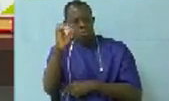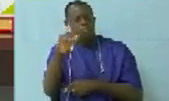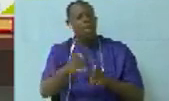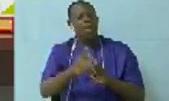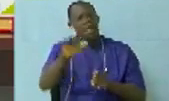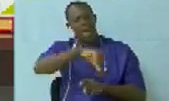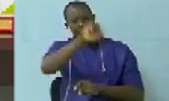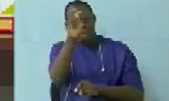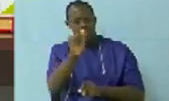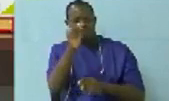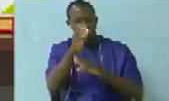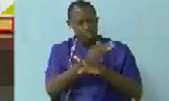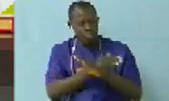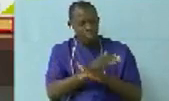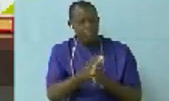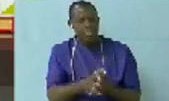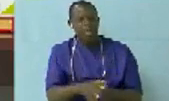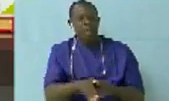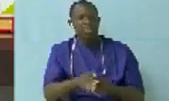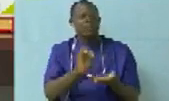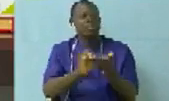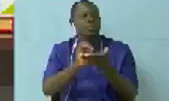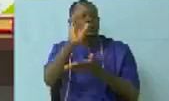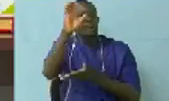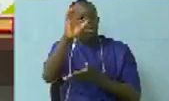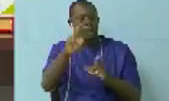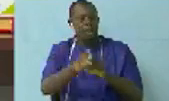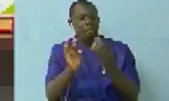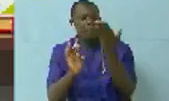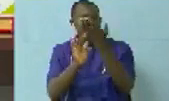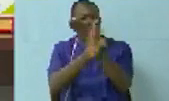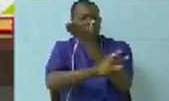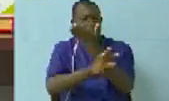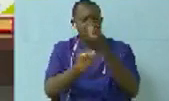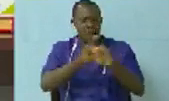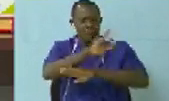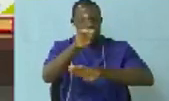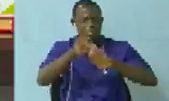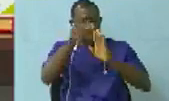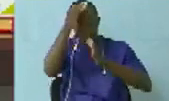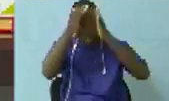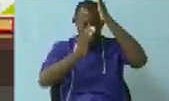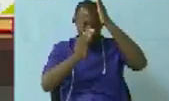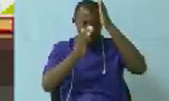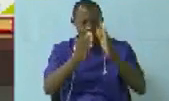Then I was posted to Fajara Barracks